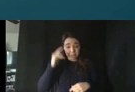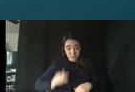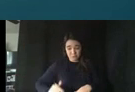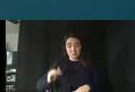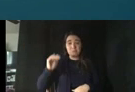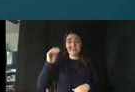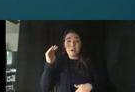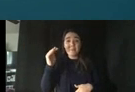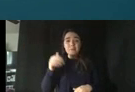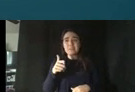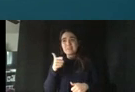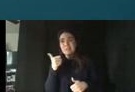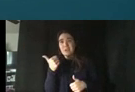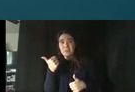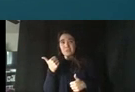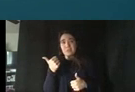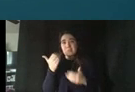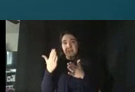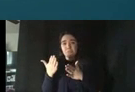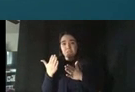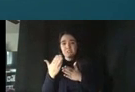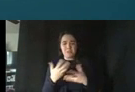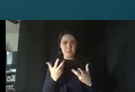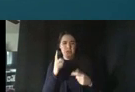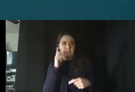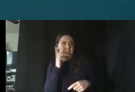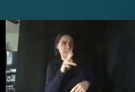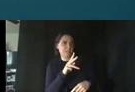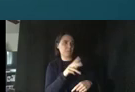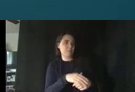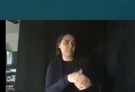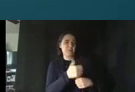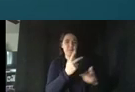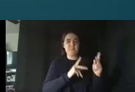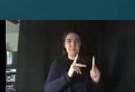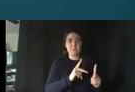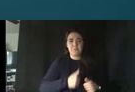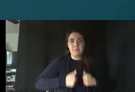see what the others live like elsewhere as well.